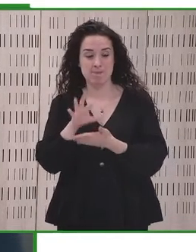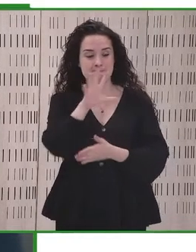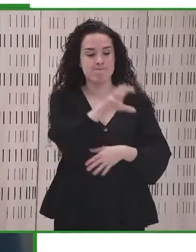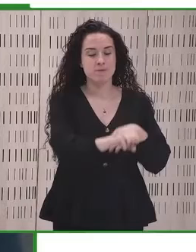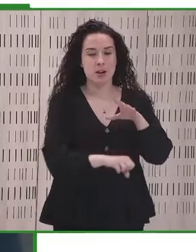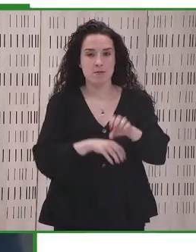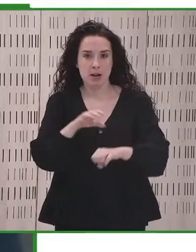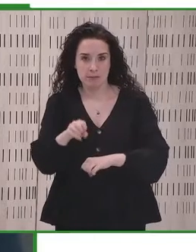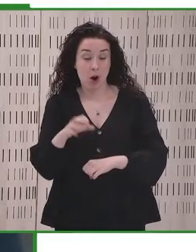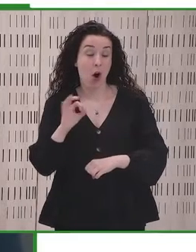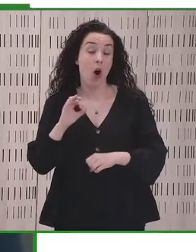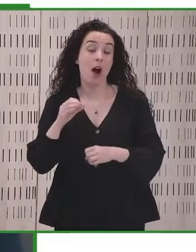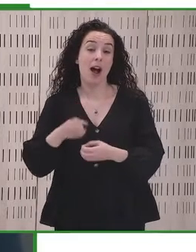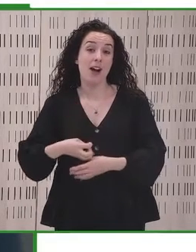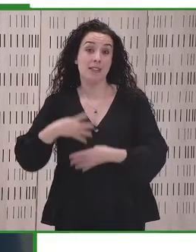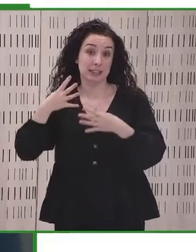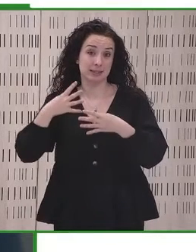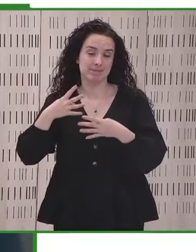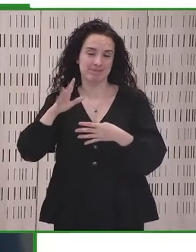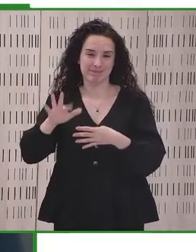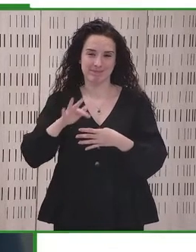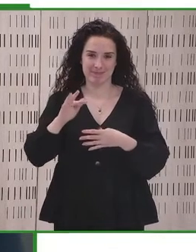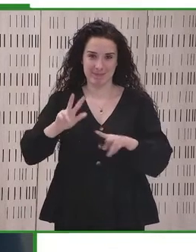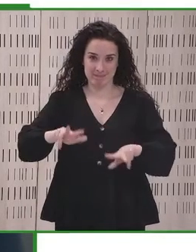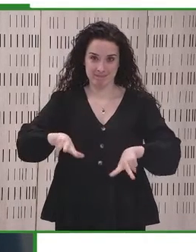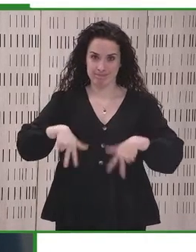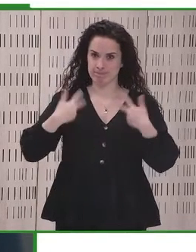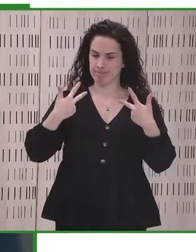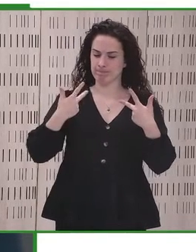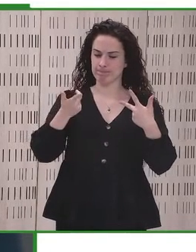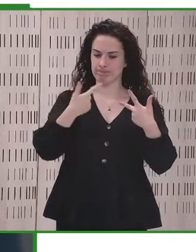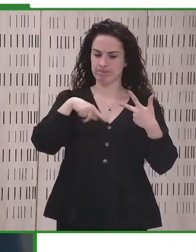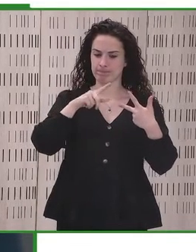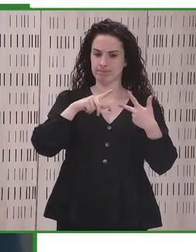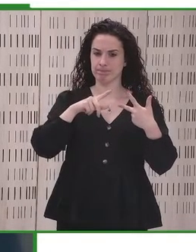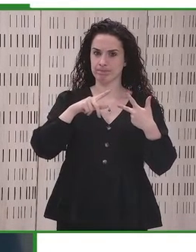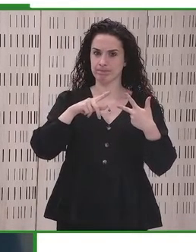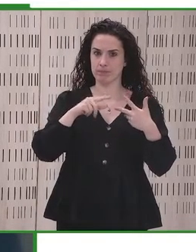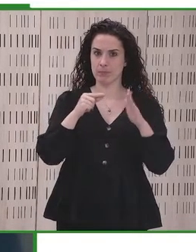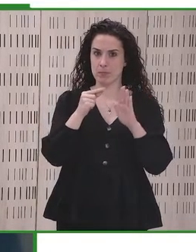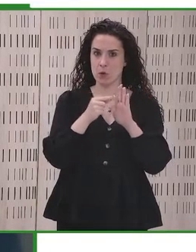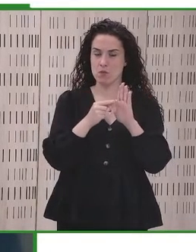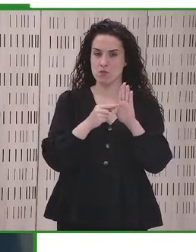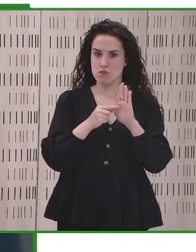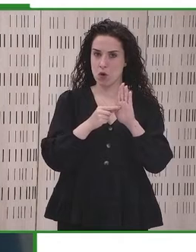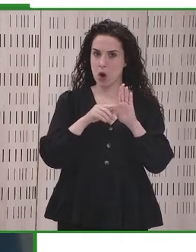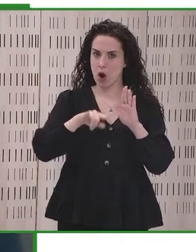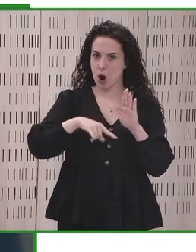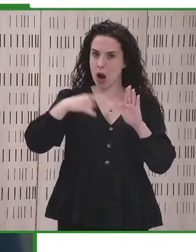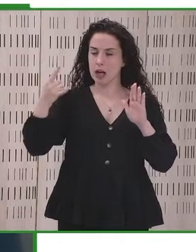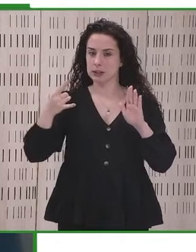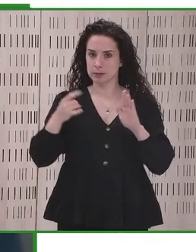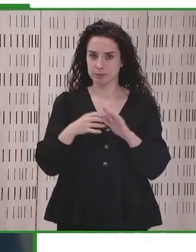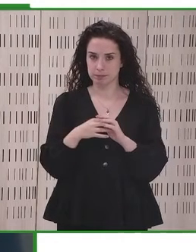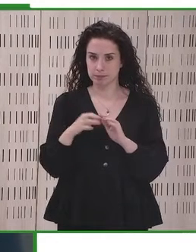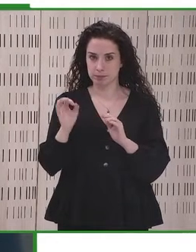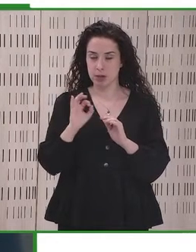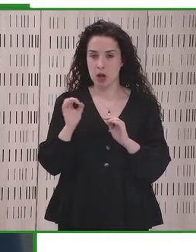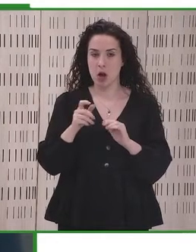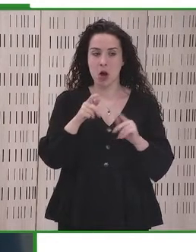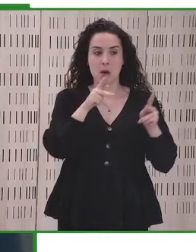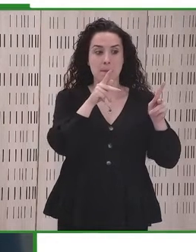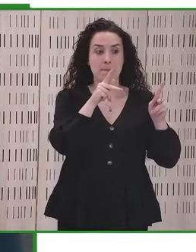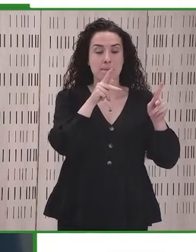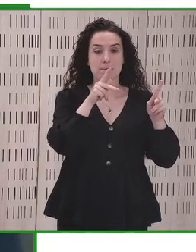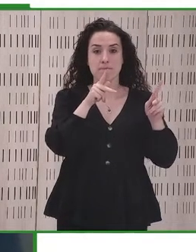a minimum level of accessibility that allows to buy the product or infrastructure, but